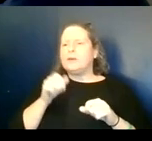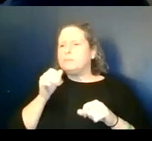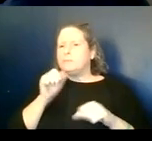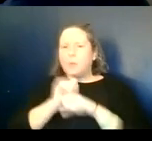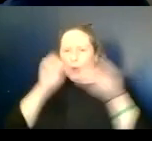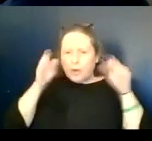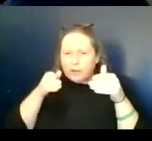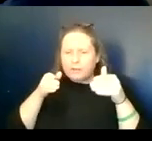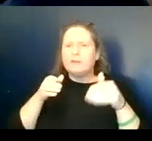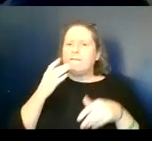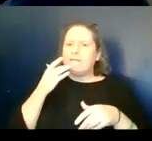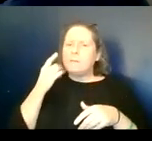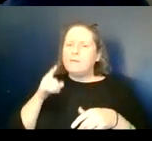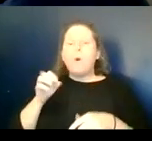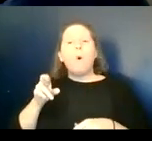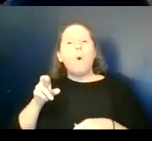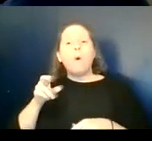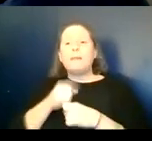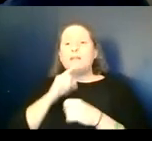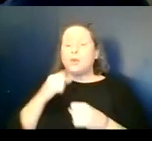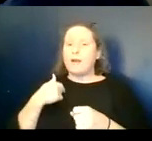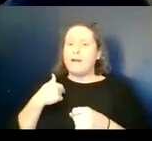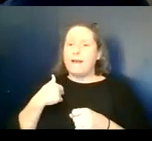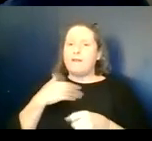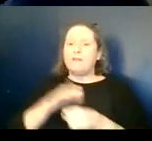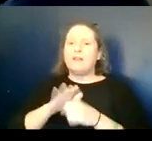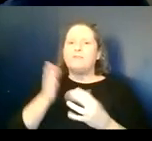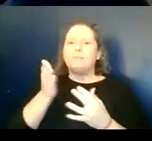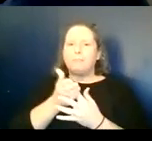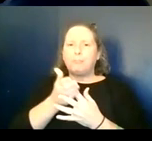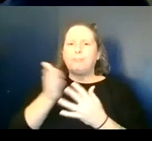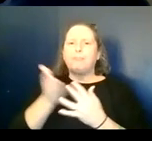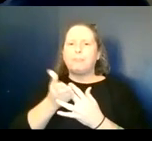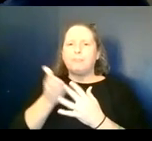or making sure that you have breaks in between your work,